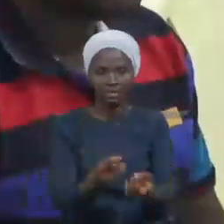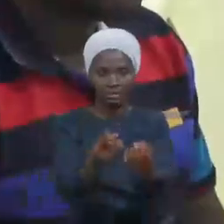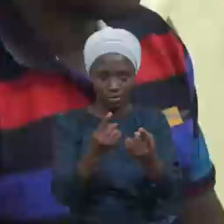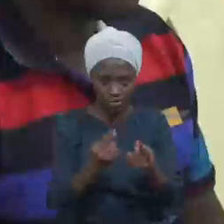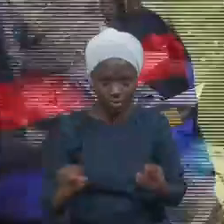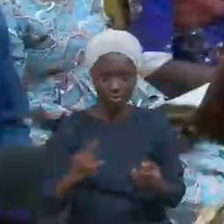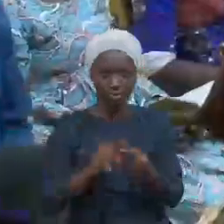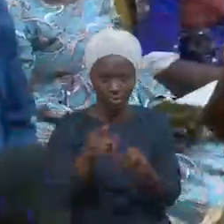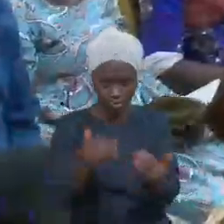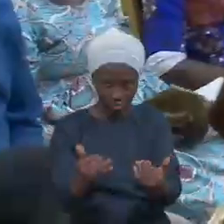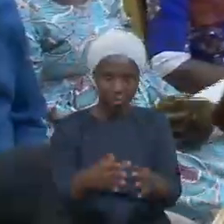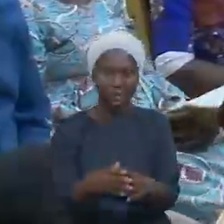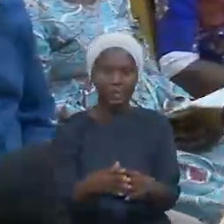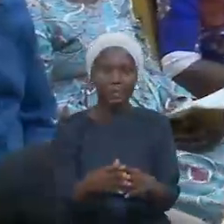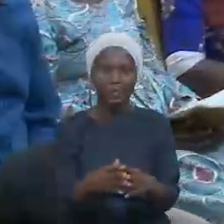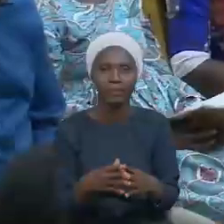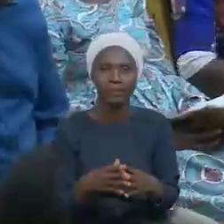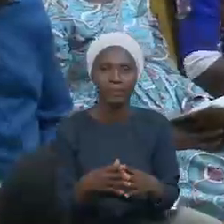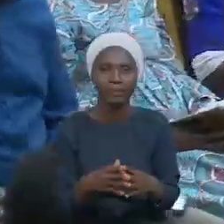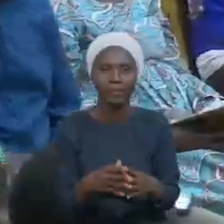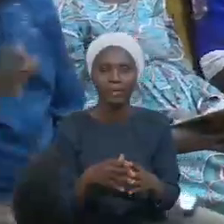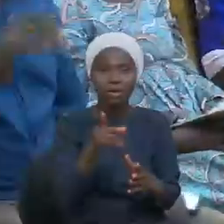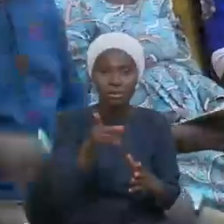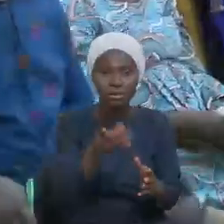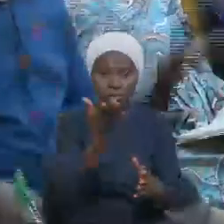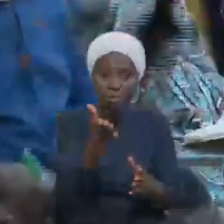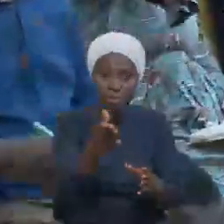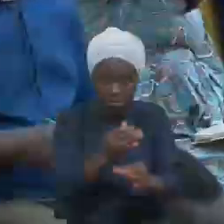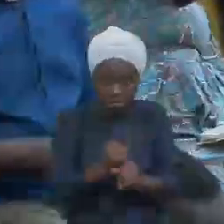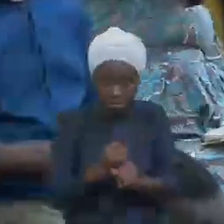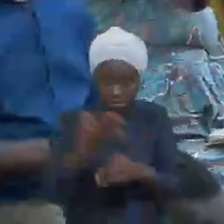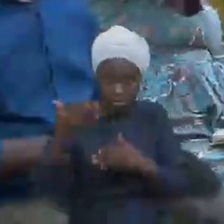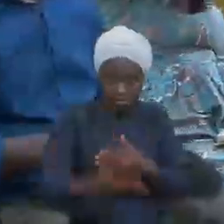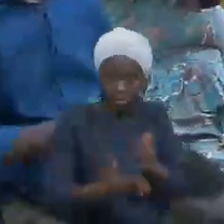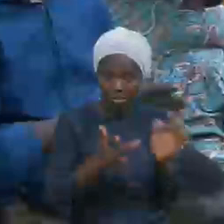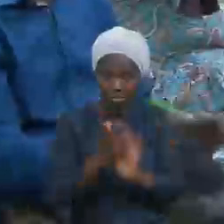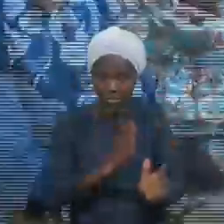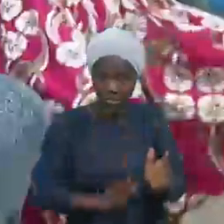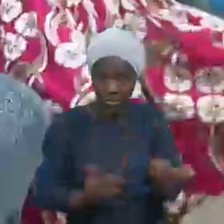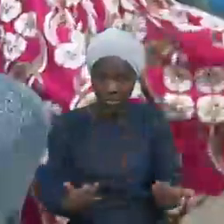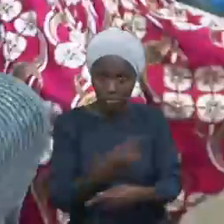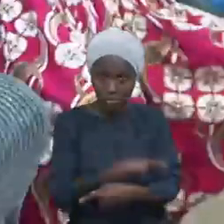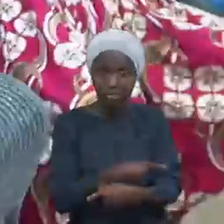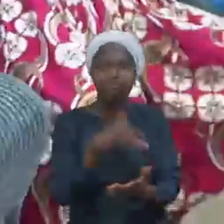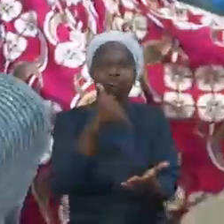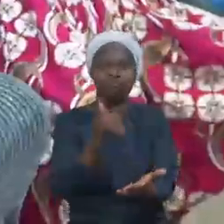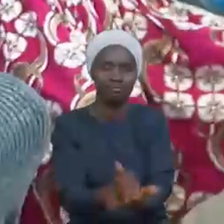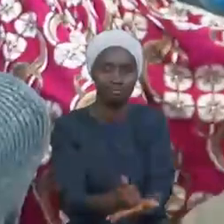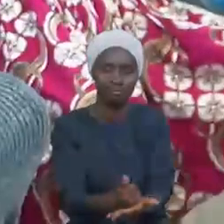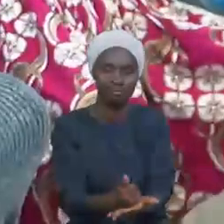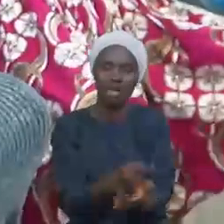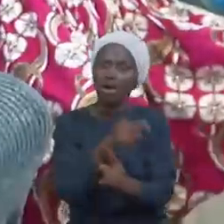right now. Who is going to receive Christ today? Amen. Amen.